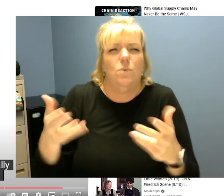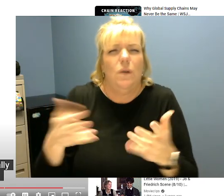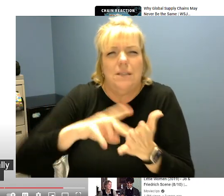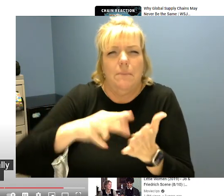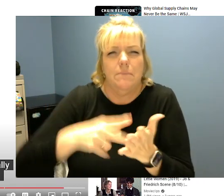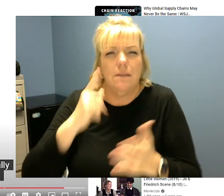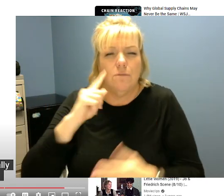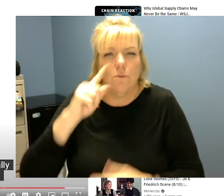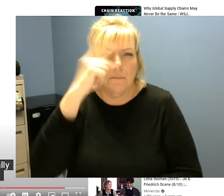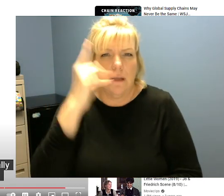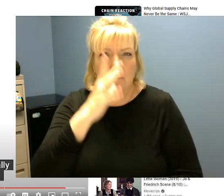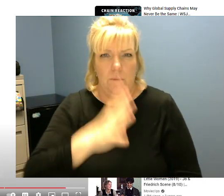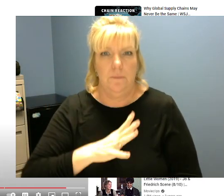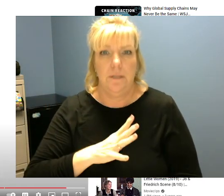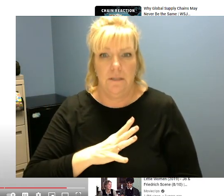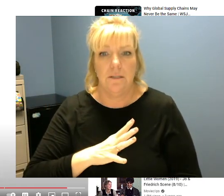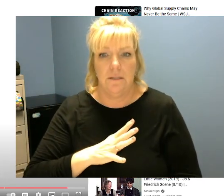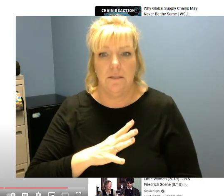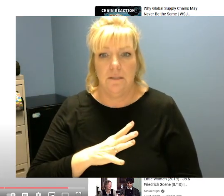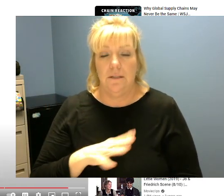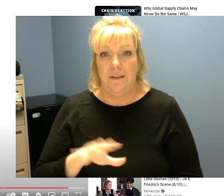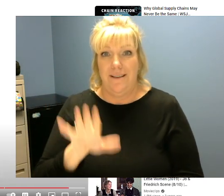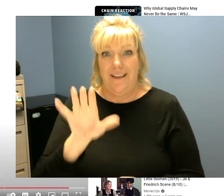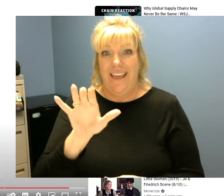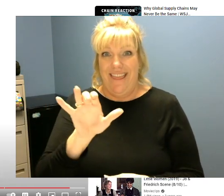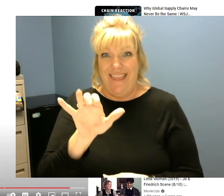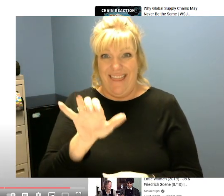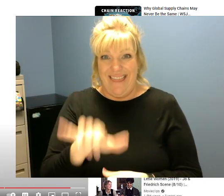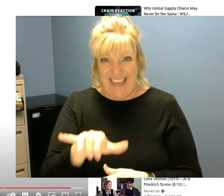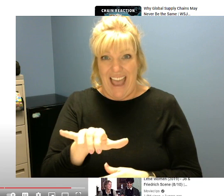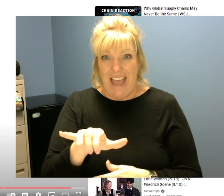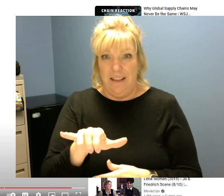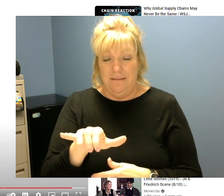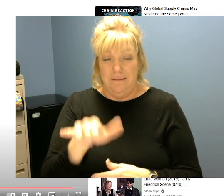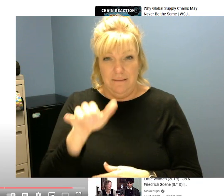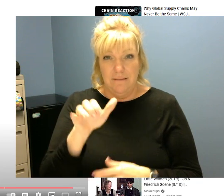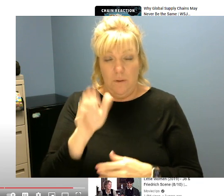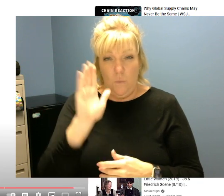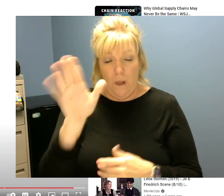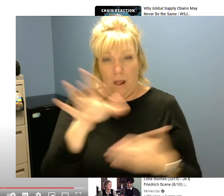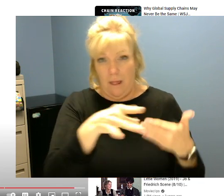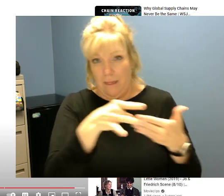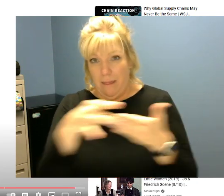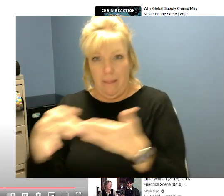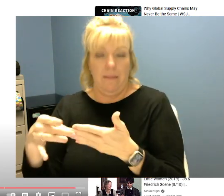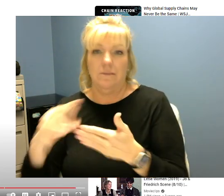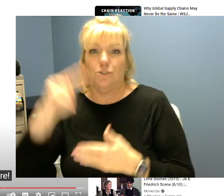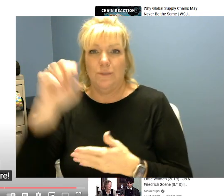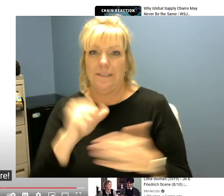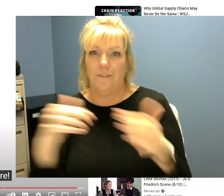what we're doing there is going to be carried into the next lecture that looks at women under Reconstruction.